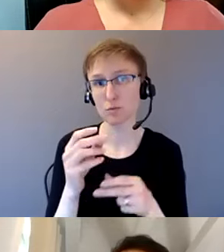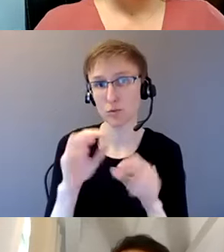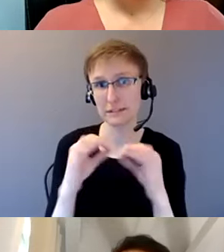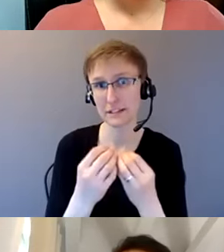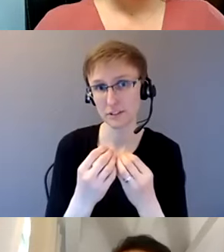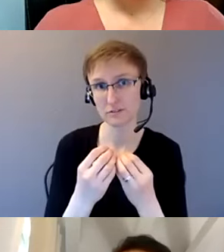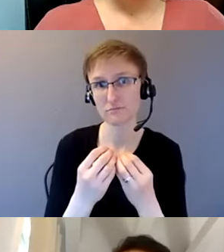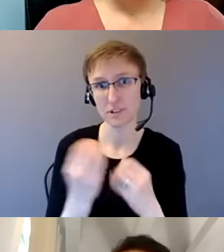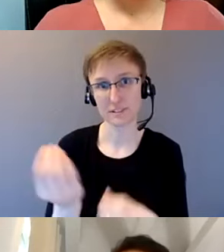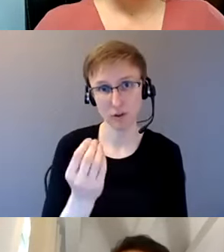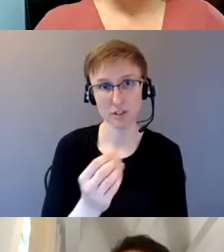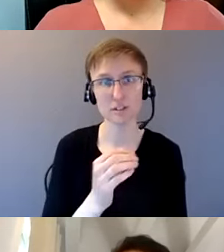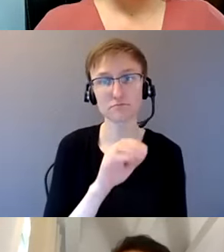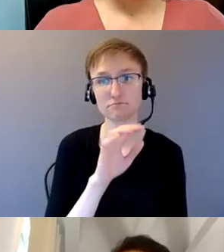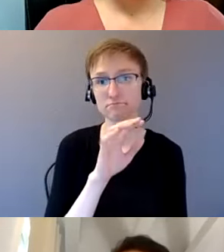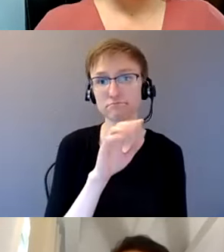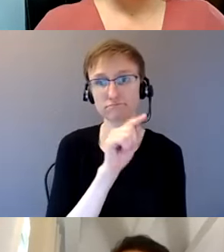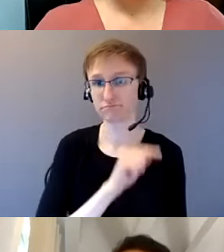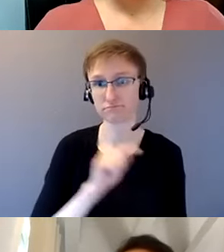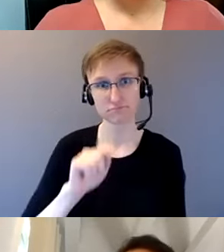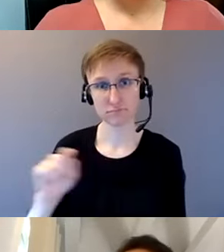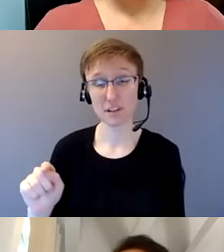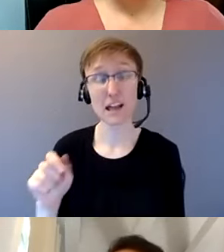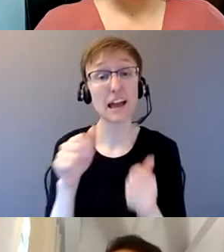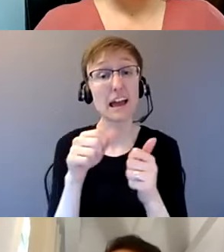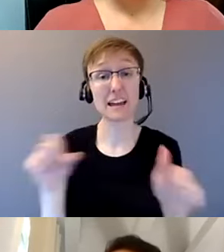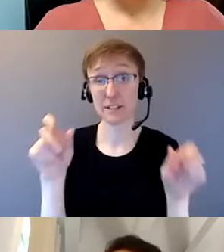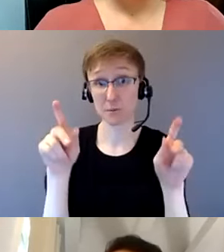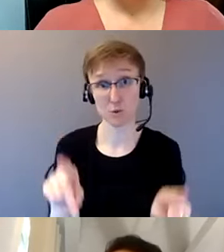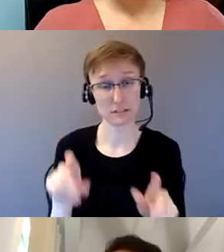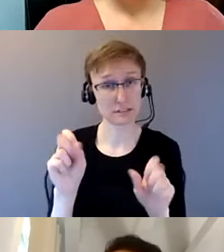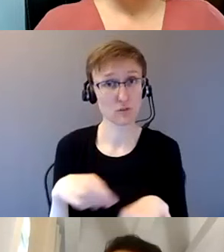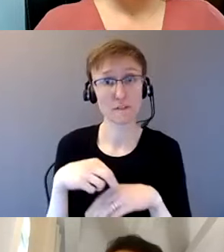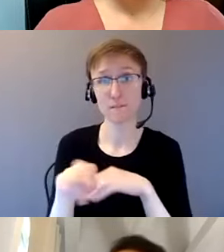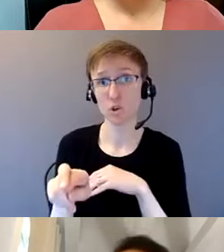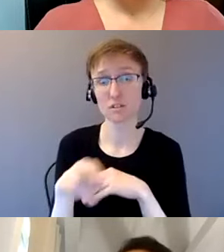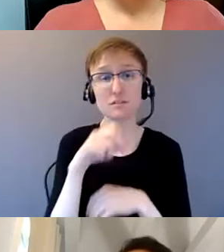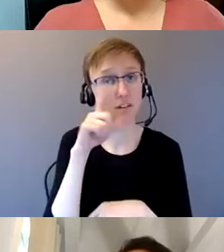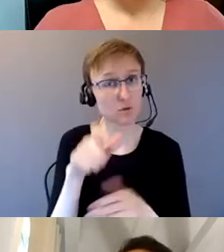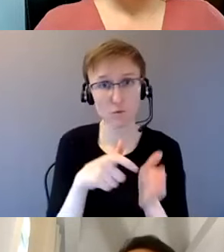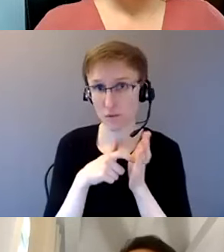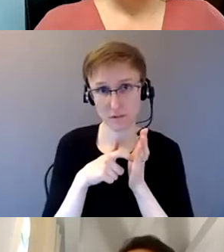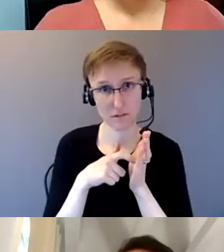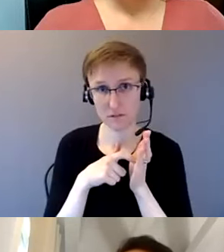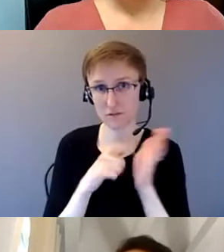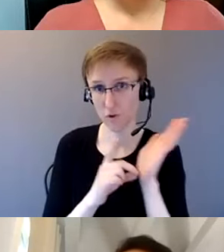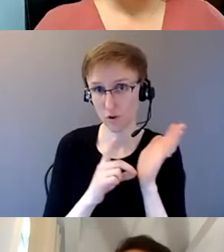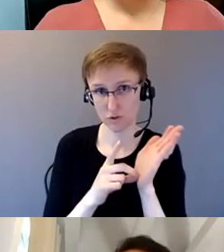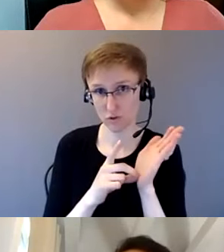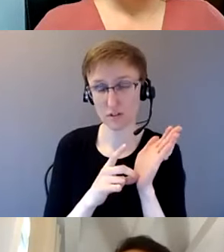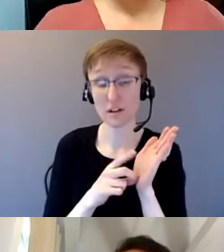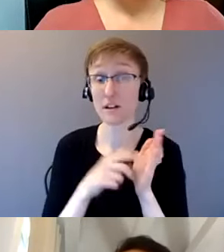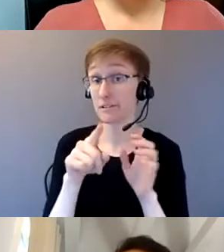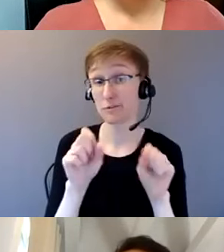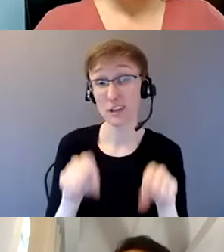that anyone can refer to home and community care. It does not need to be a physician referral. You can call